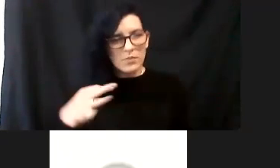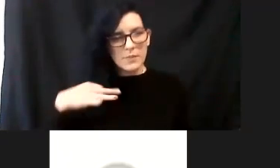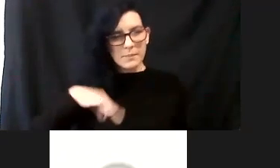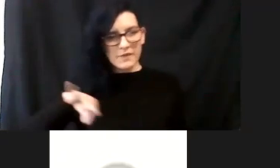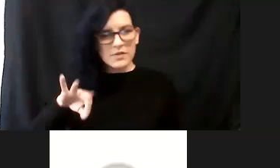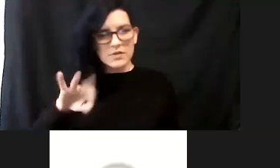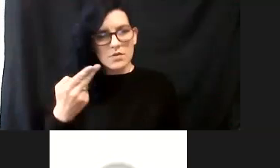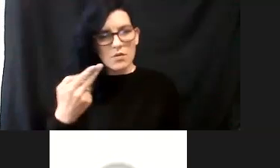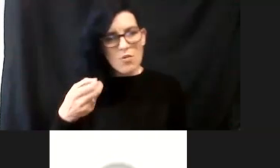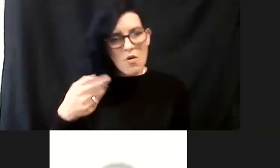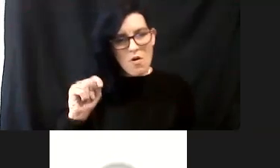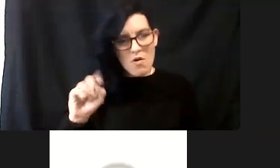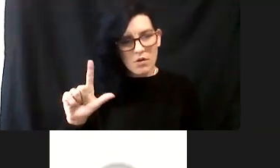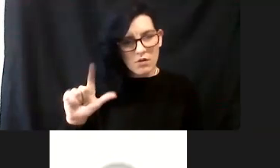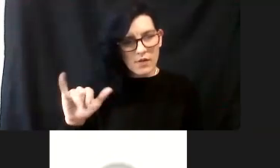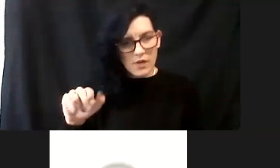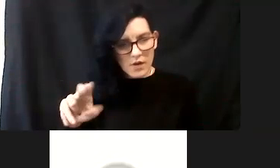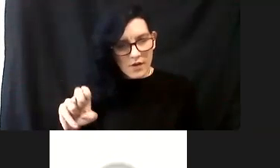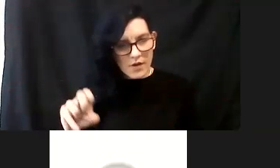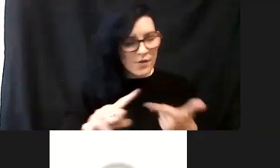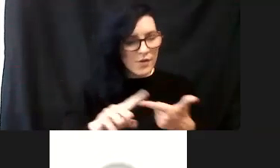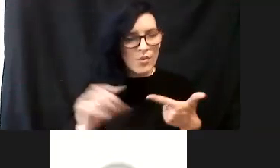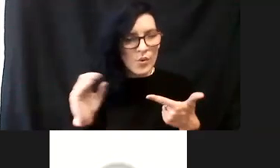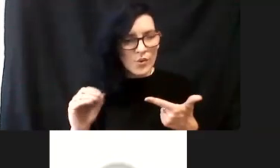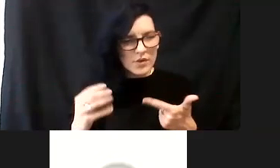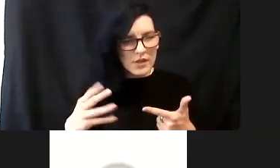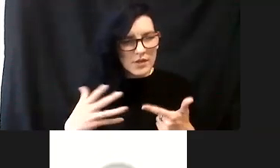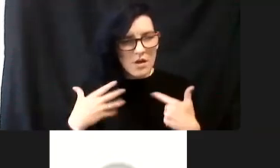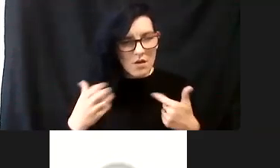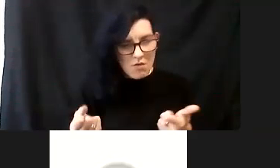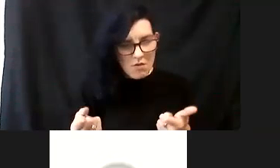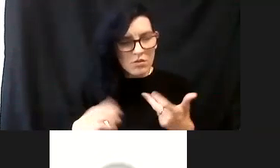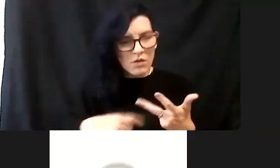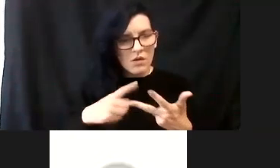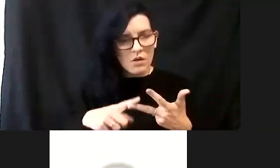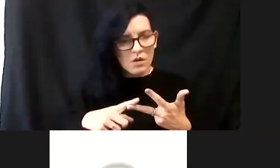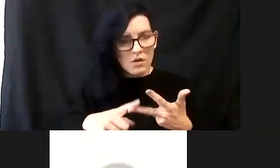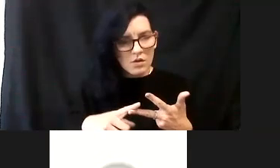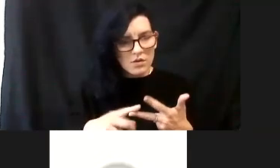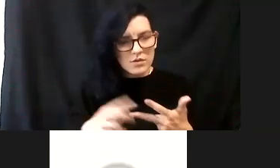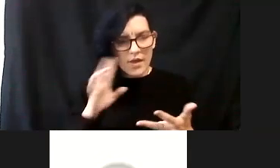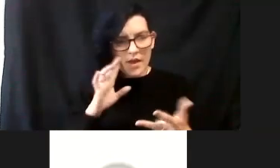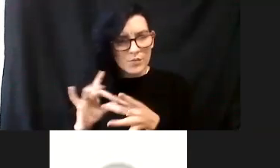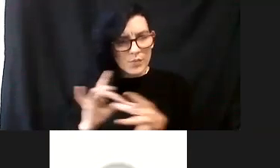Help for updated resources on public benefits and related issues.